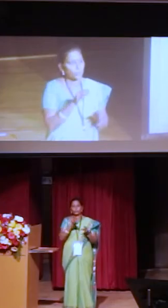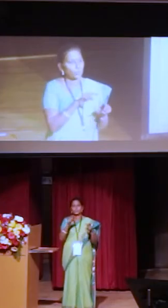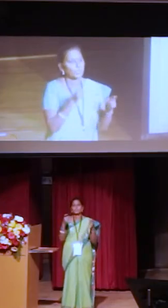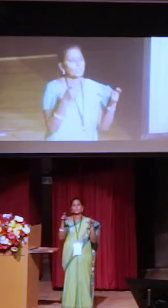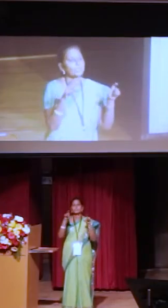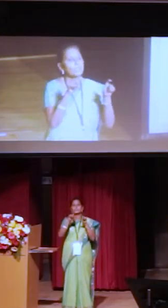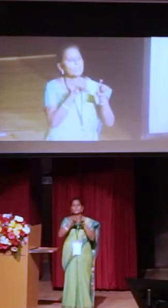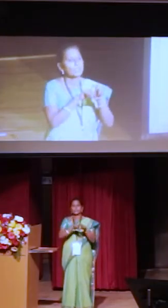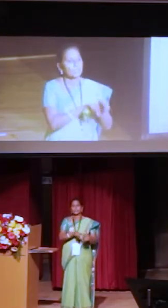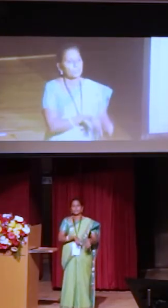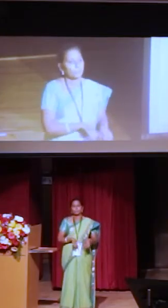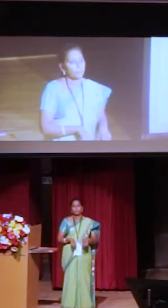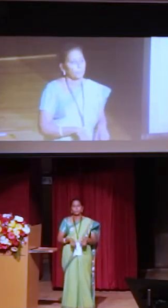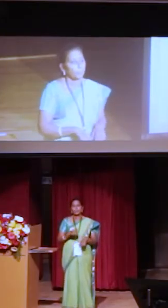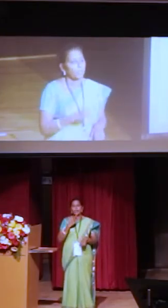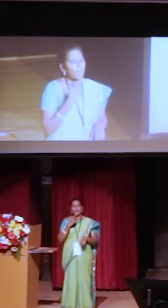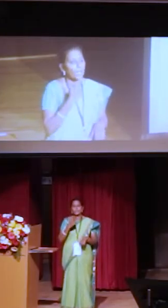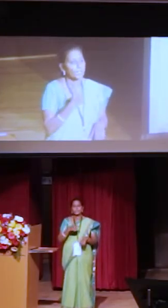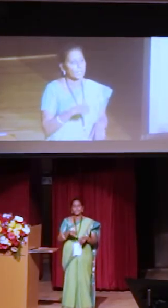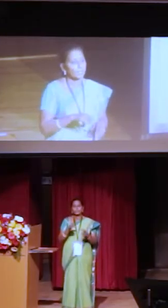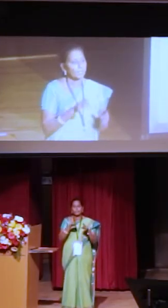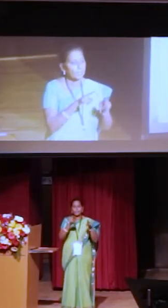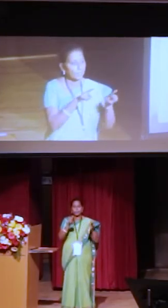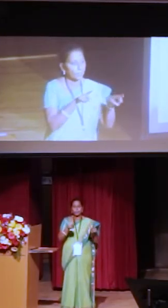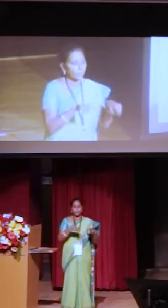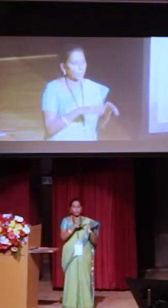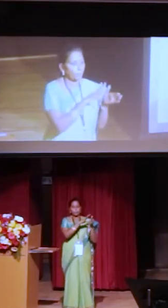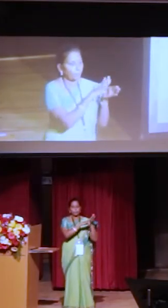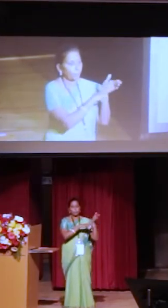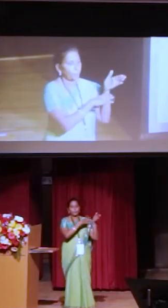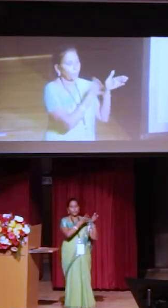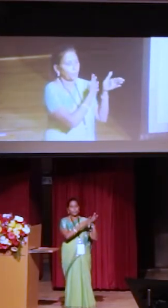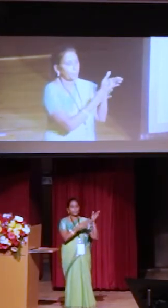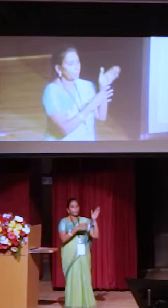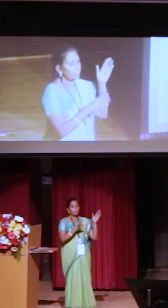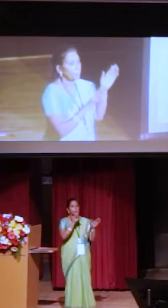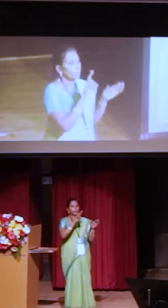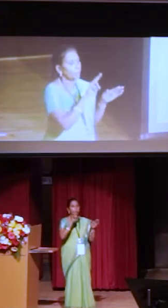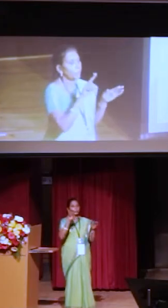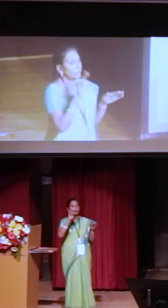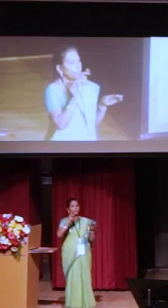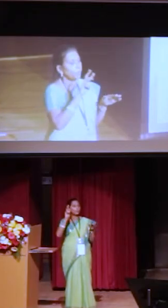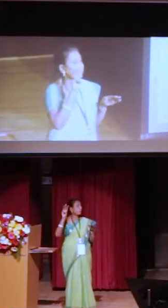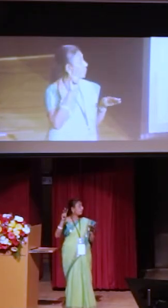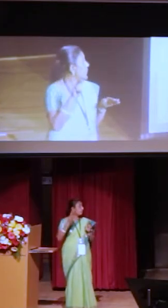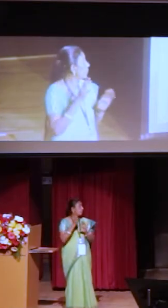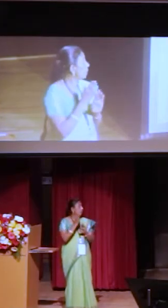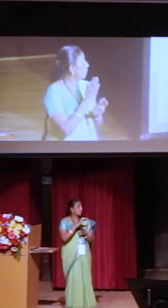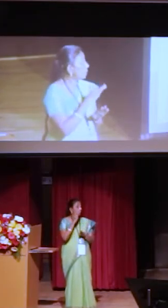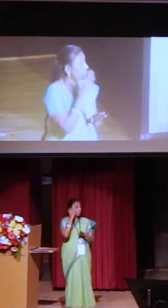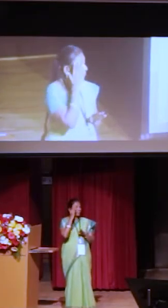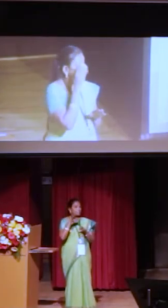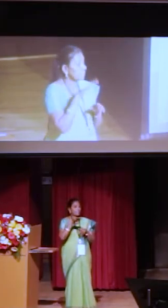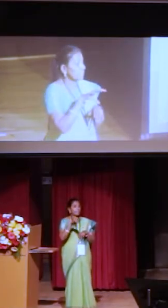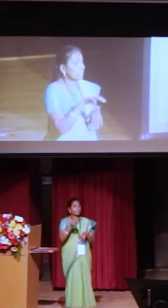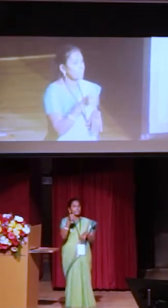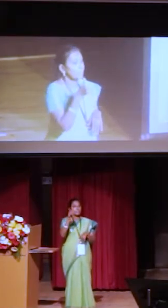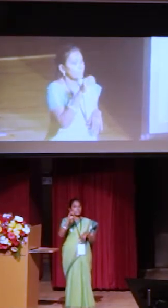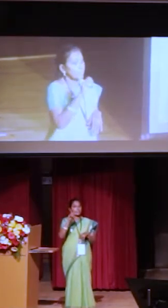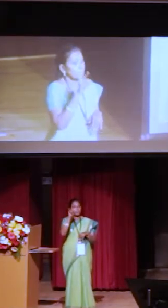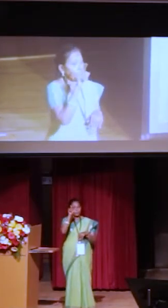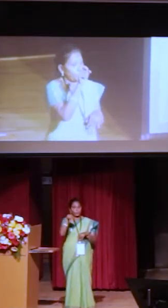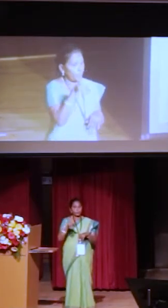team. And as of now, the table here says 22, 23, we are already in 9 states, 60 plus